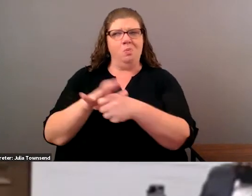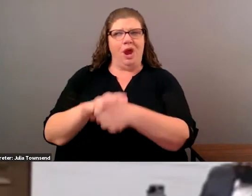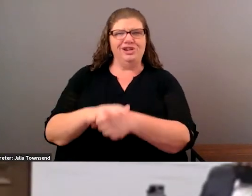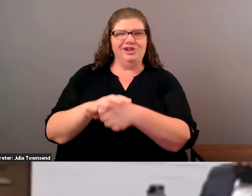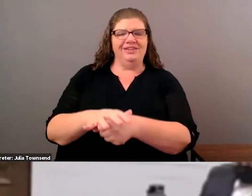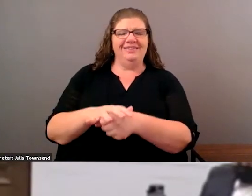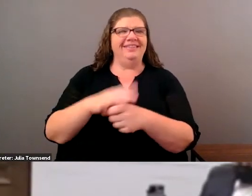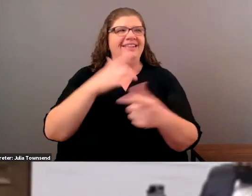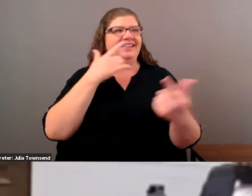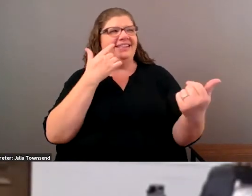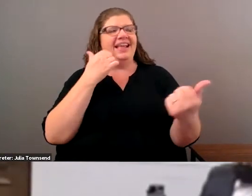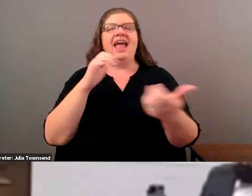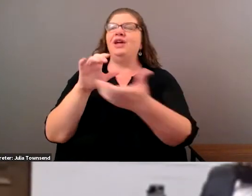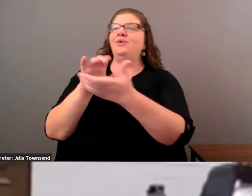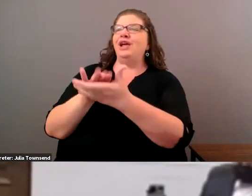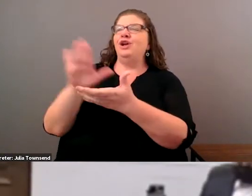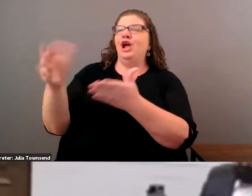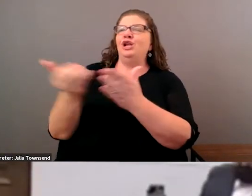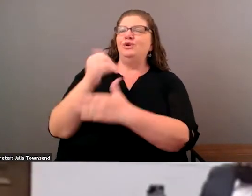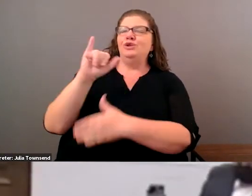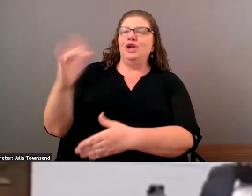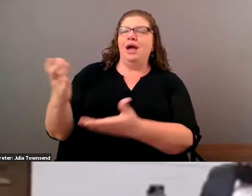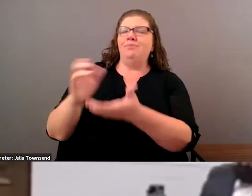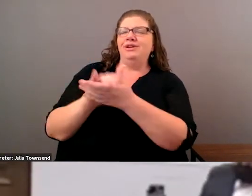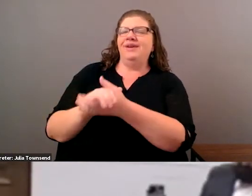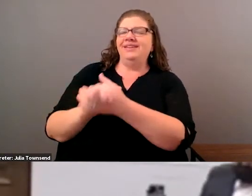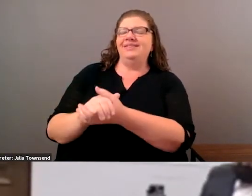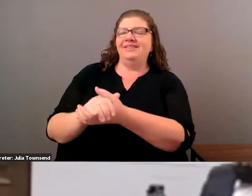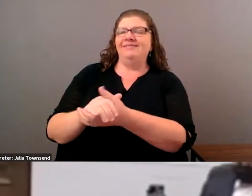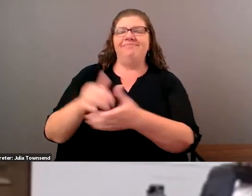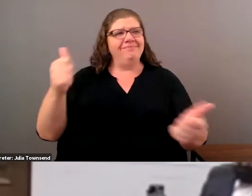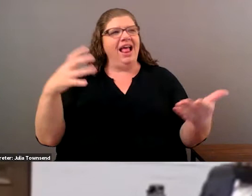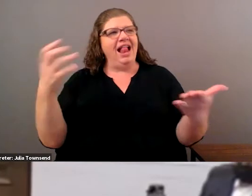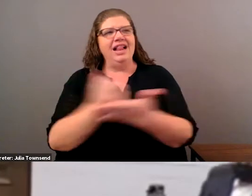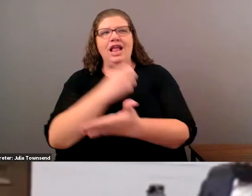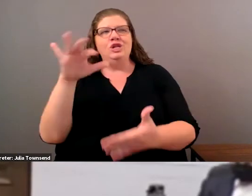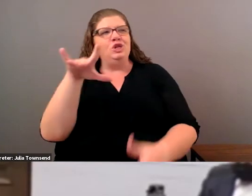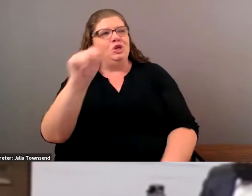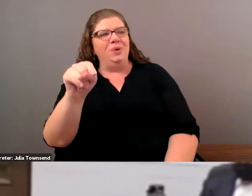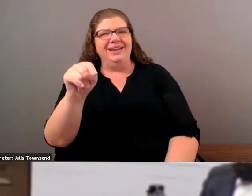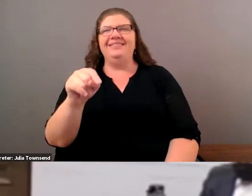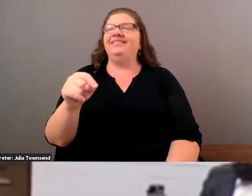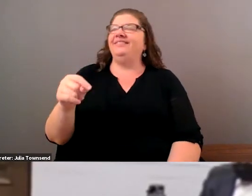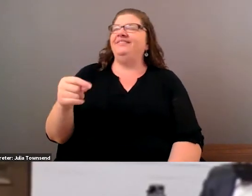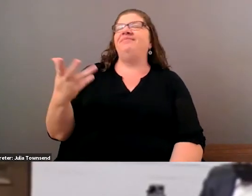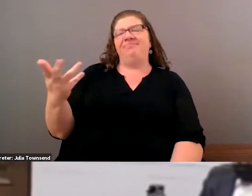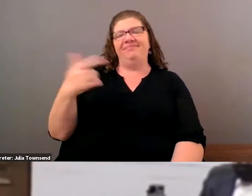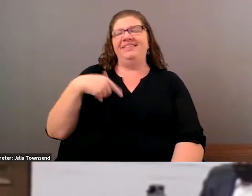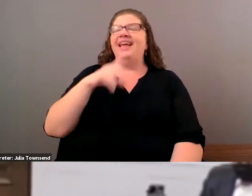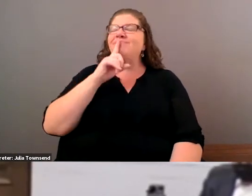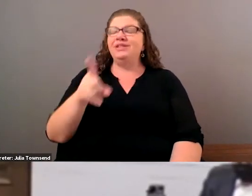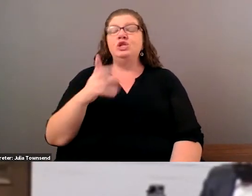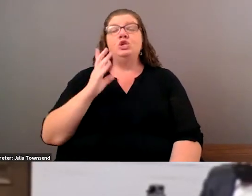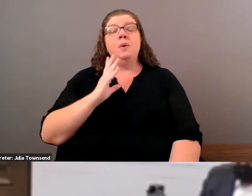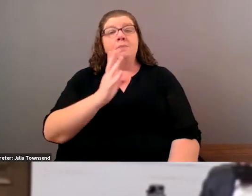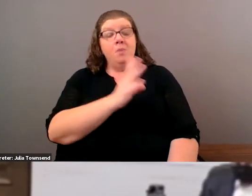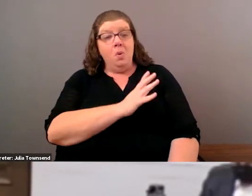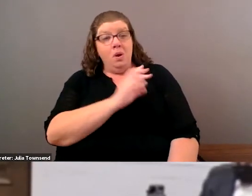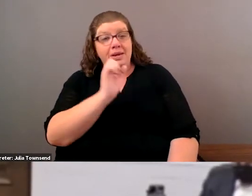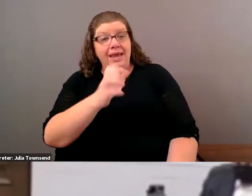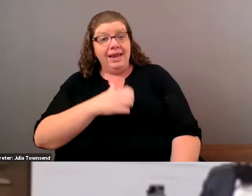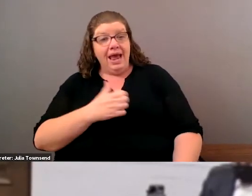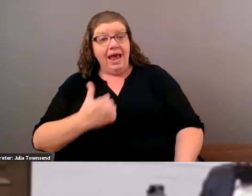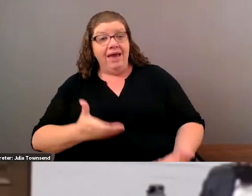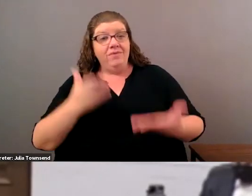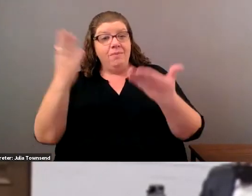And congratulations on your new job. Let's do it. Absolutely. So board members, I'm wondering if I may have a motion